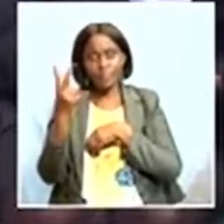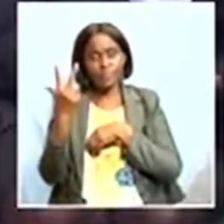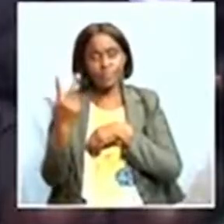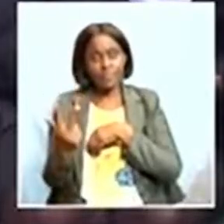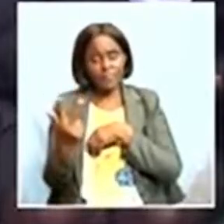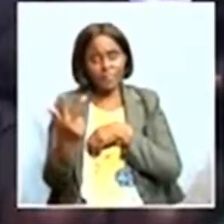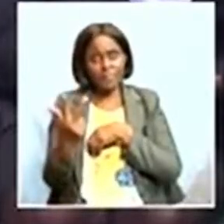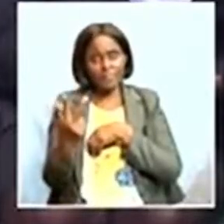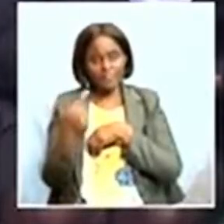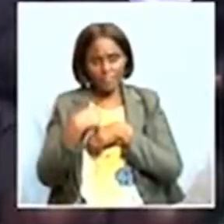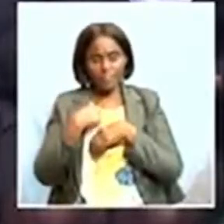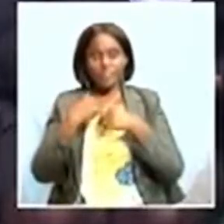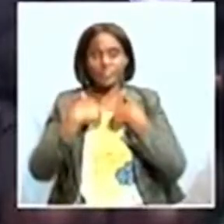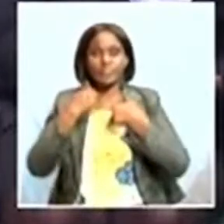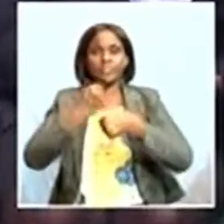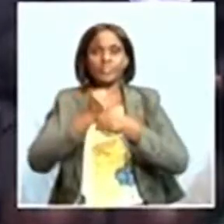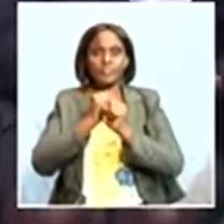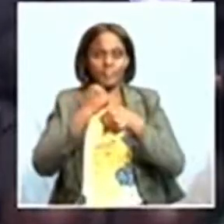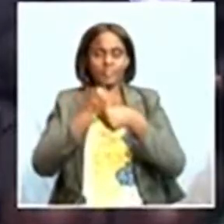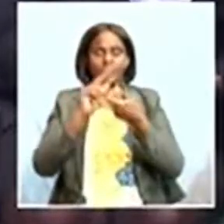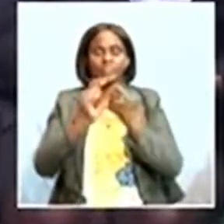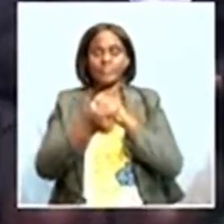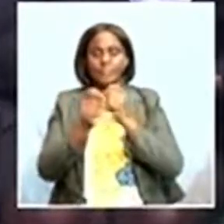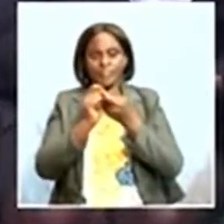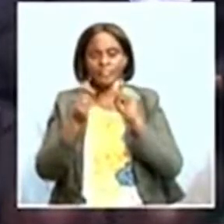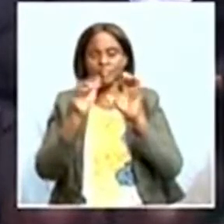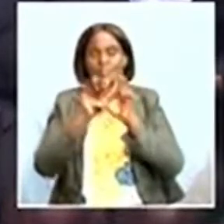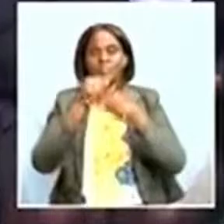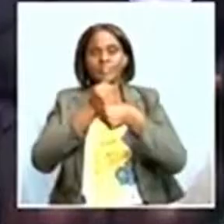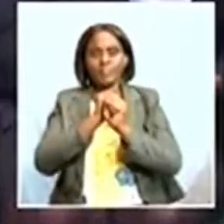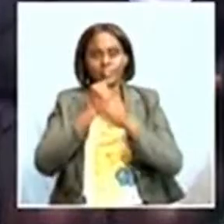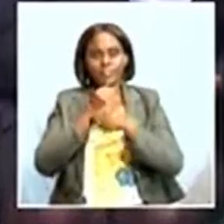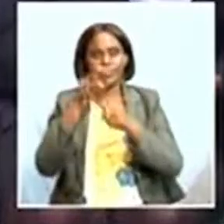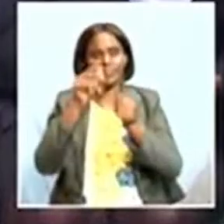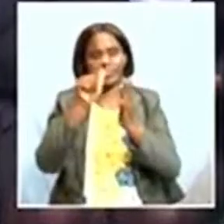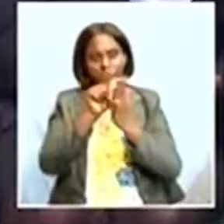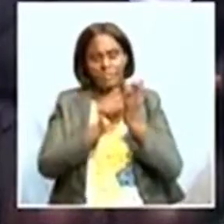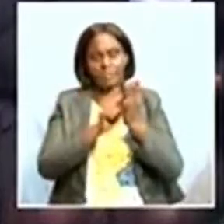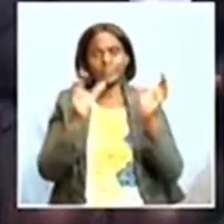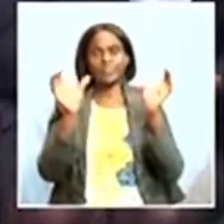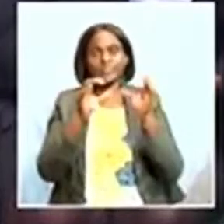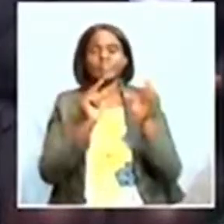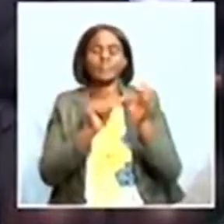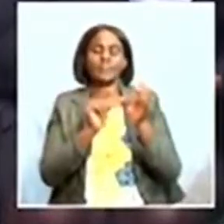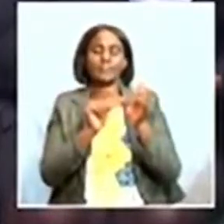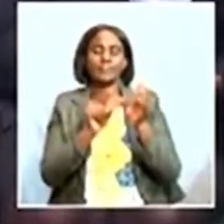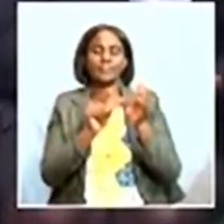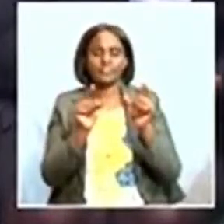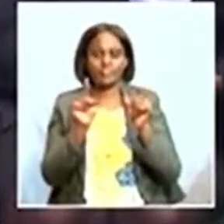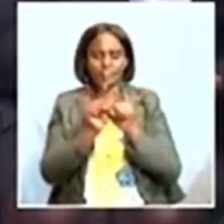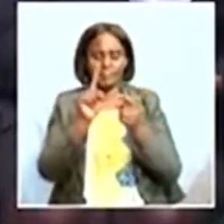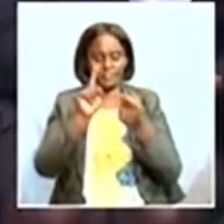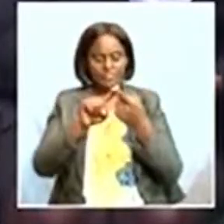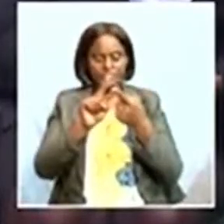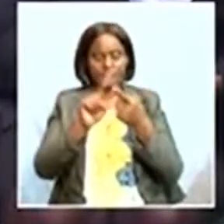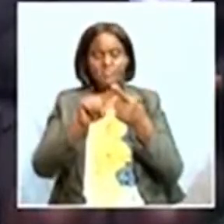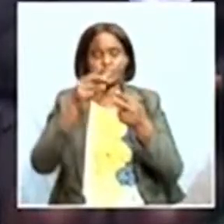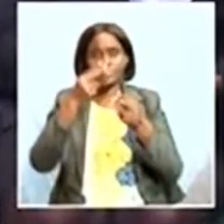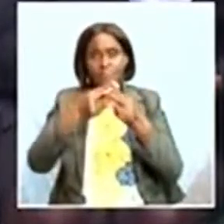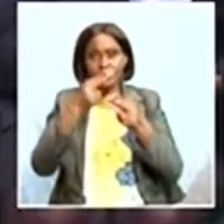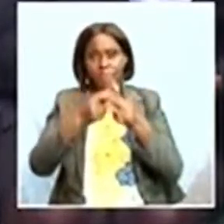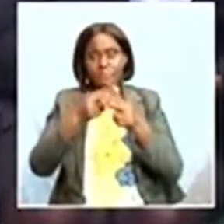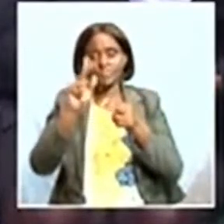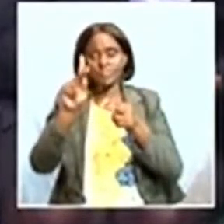176(3), I have made the following changes to the composition of the Standing Orders Committee. 1, Mr.